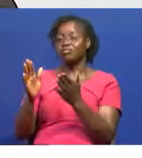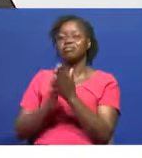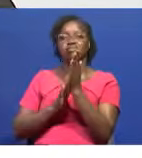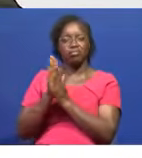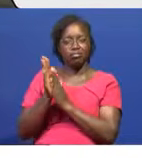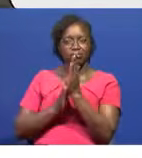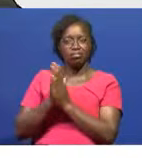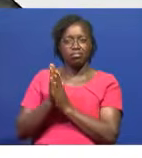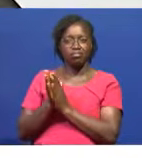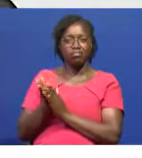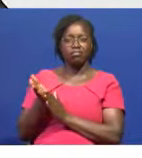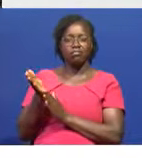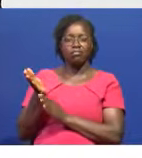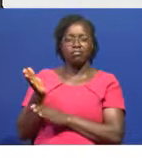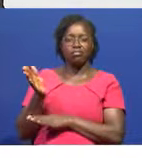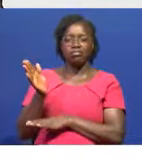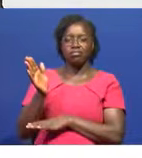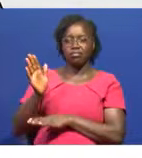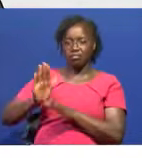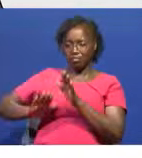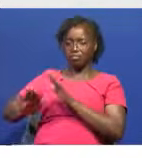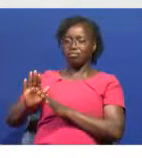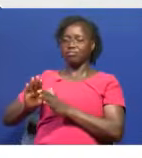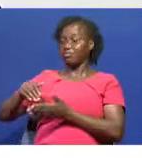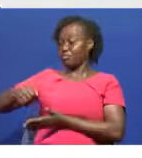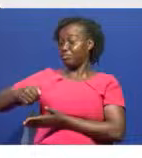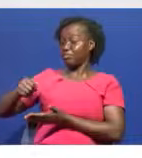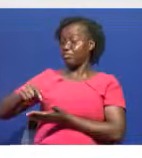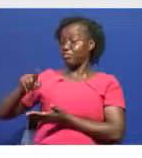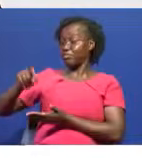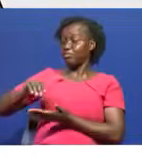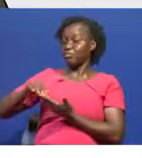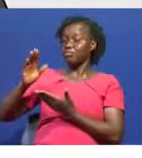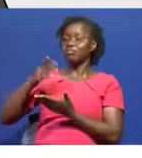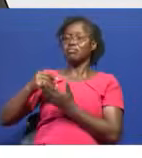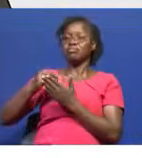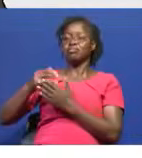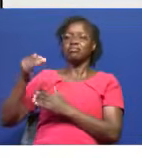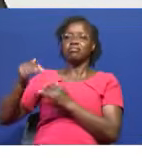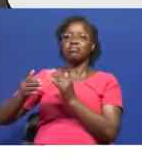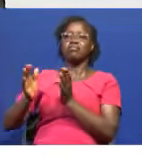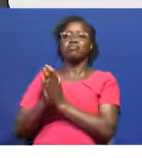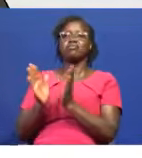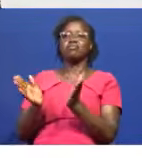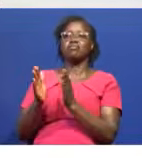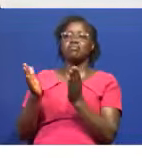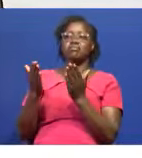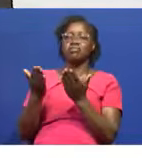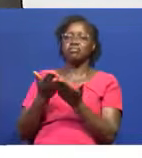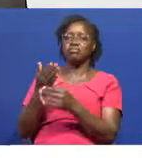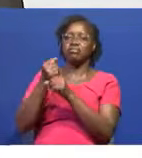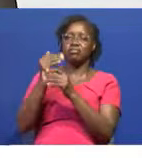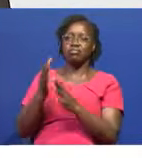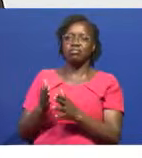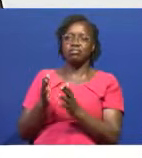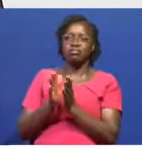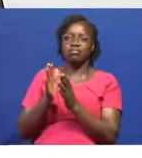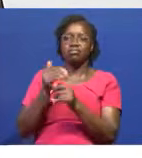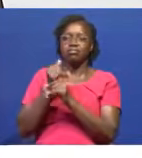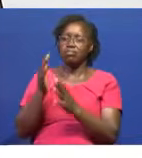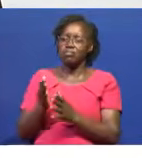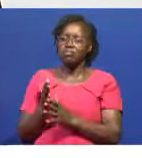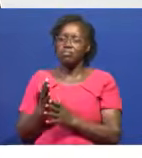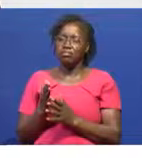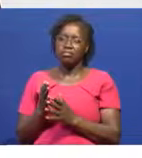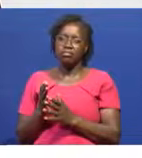going back to our budgeting and says, hey, we need more money. So the last one is that we're mobilizing these stakeholders. When you're mobilizing stakeholders, you tell